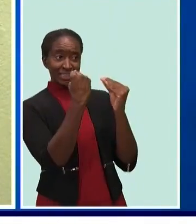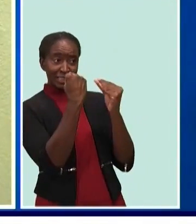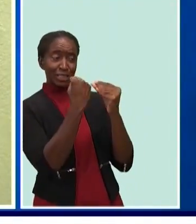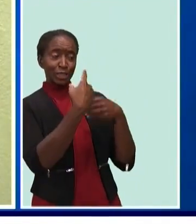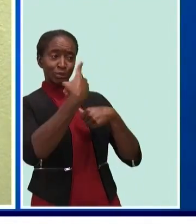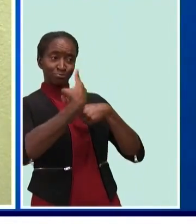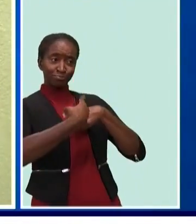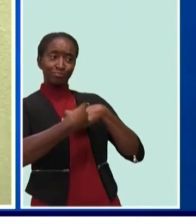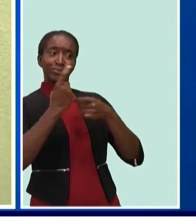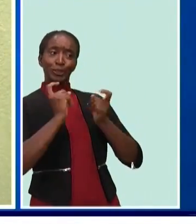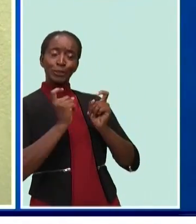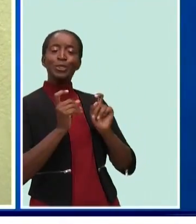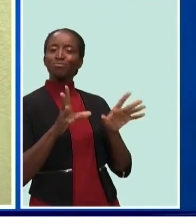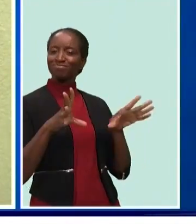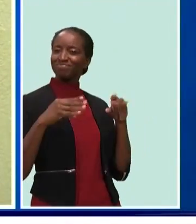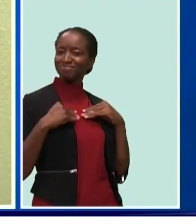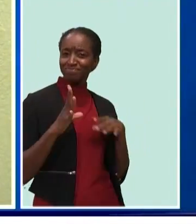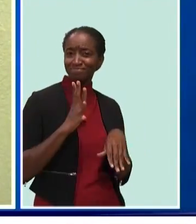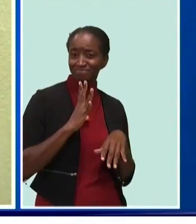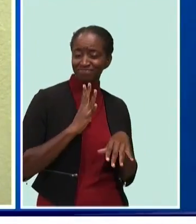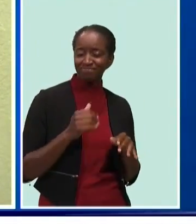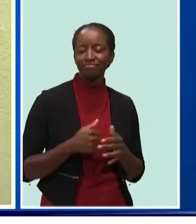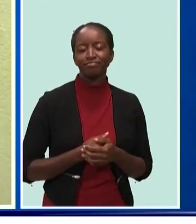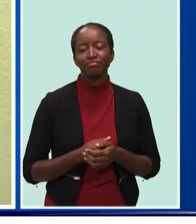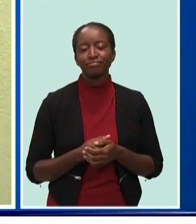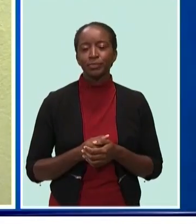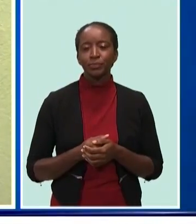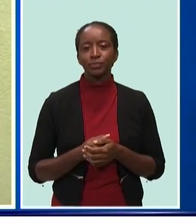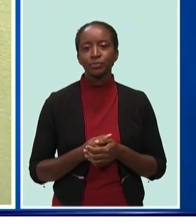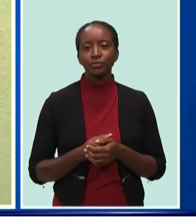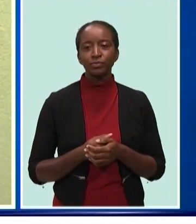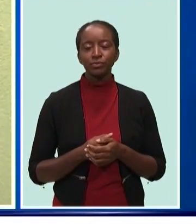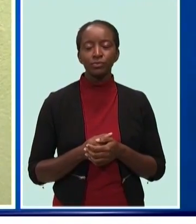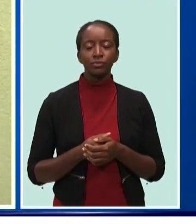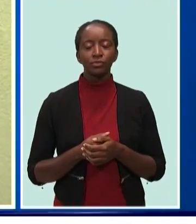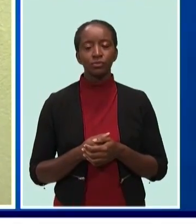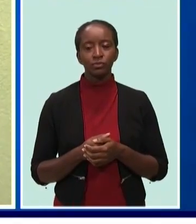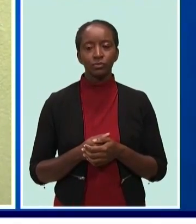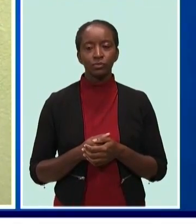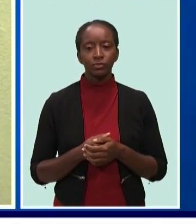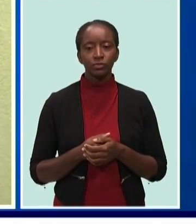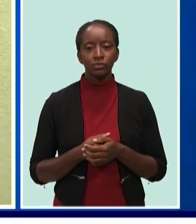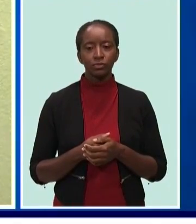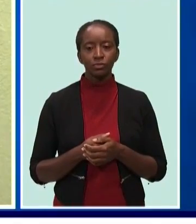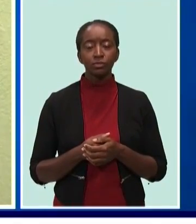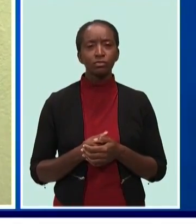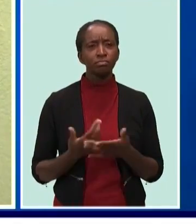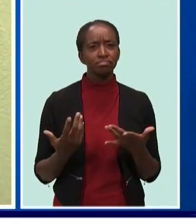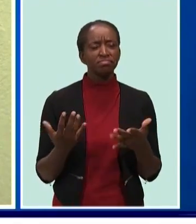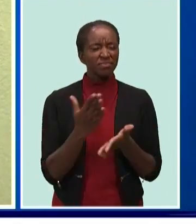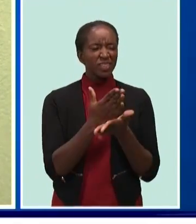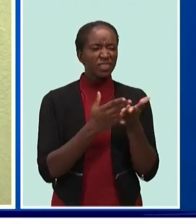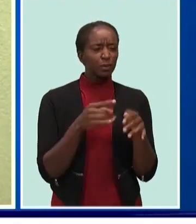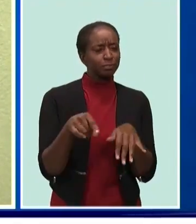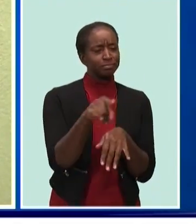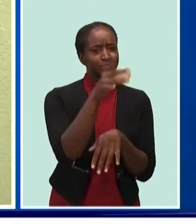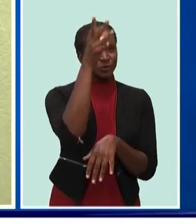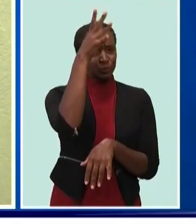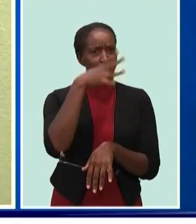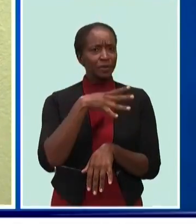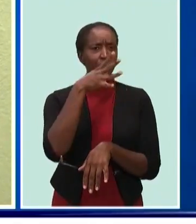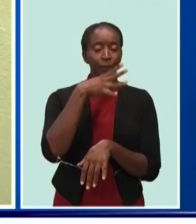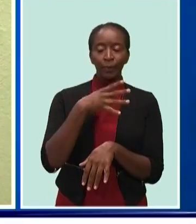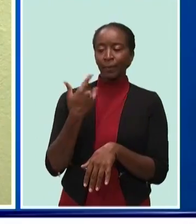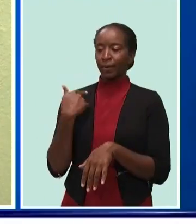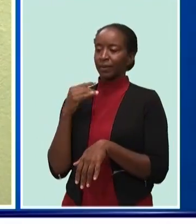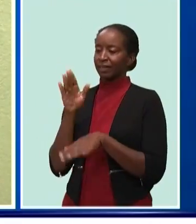Back. All of us have got to give back. Please dispel that notion that when you speak to a young person that they will curse you. And